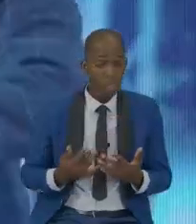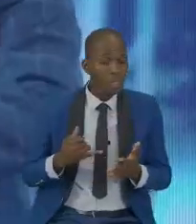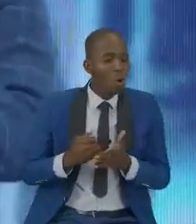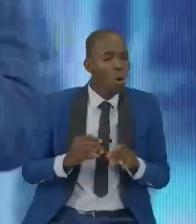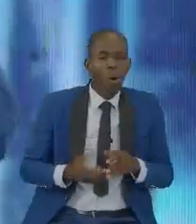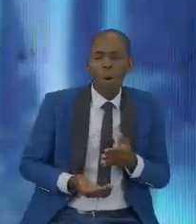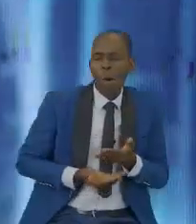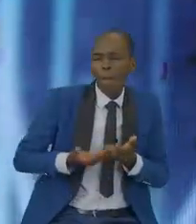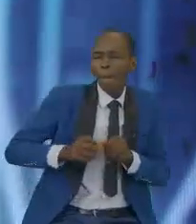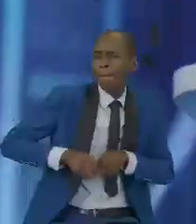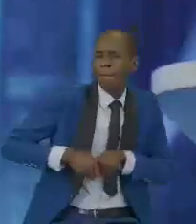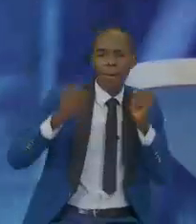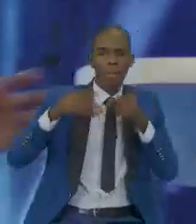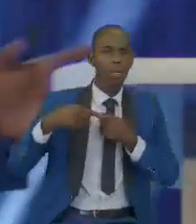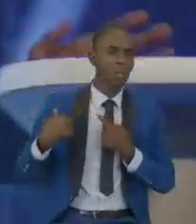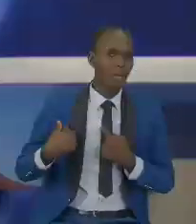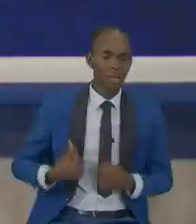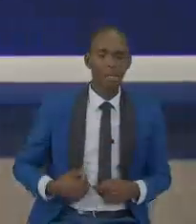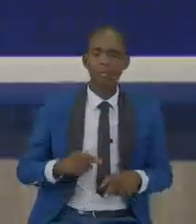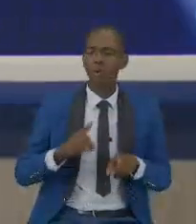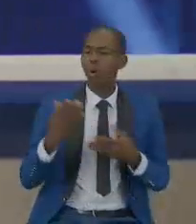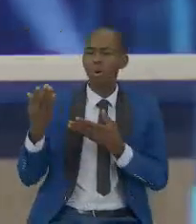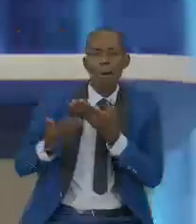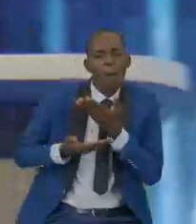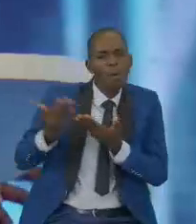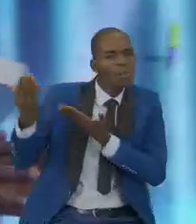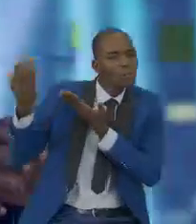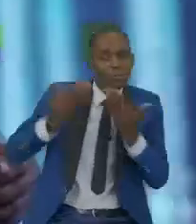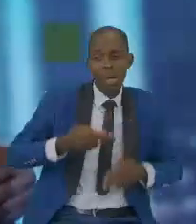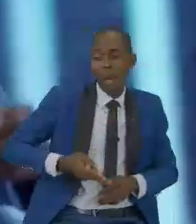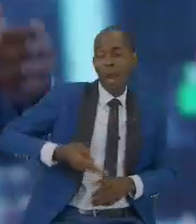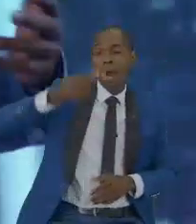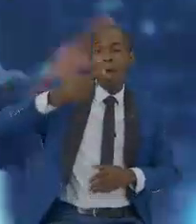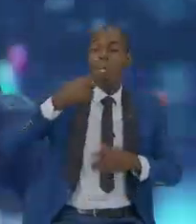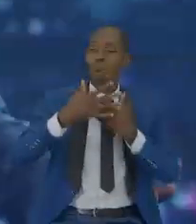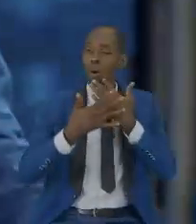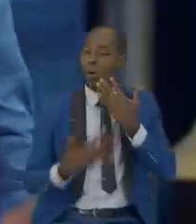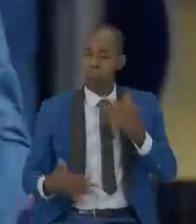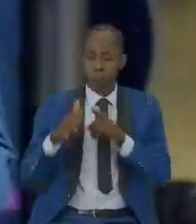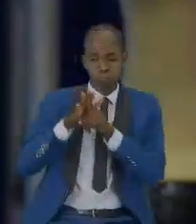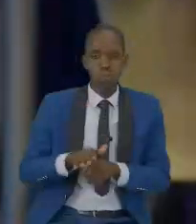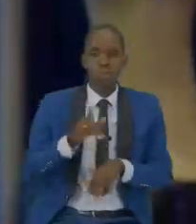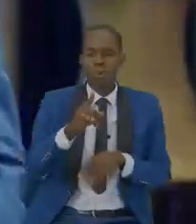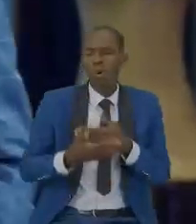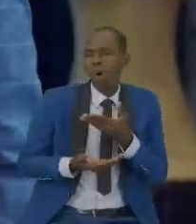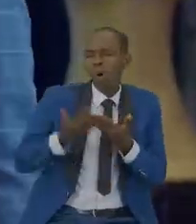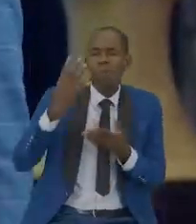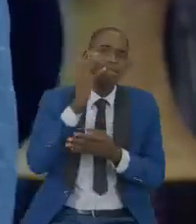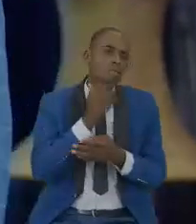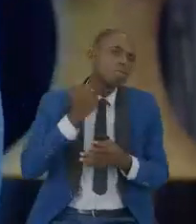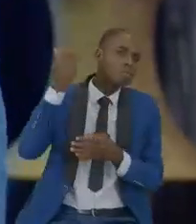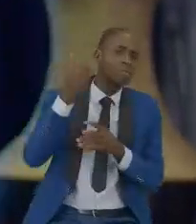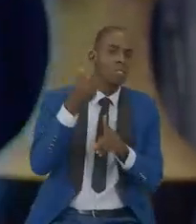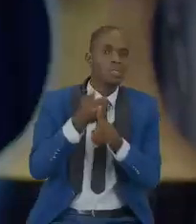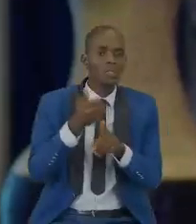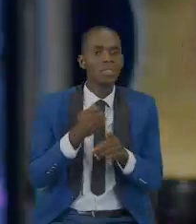You were so sorrowful, you couldn't eat, you couldn't drink, you almost killed yourself. The sorrow of the